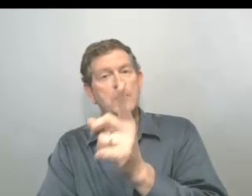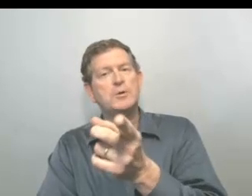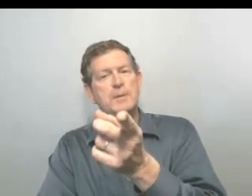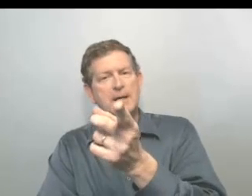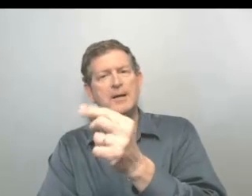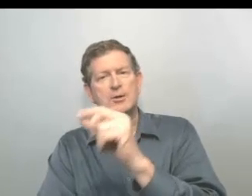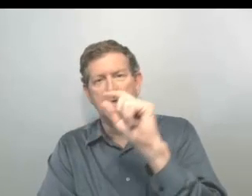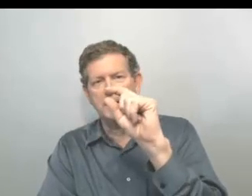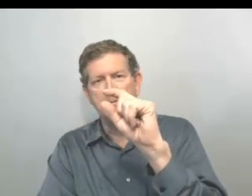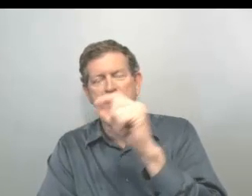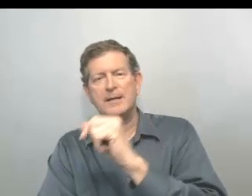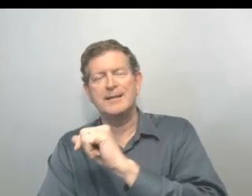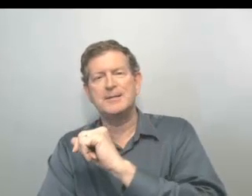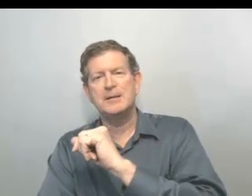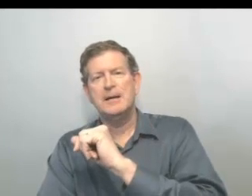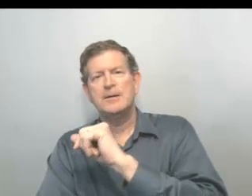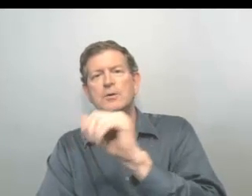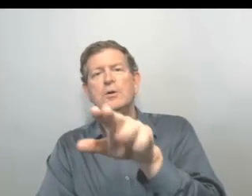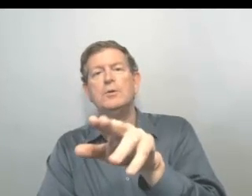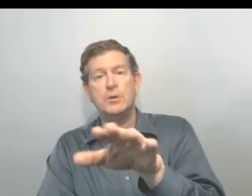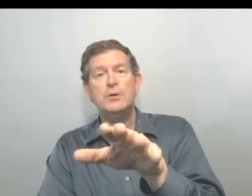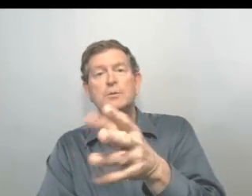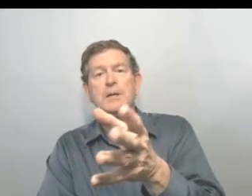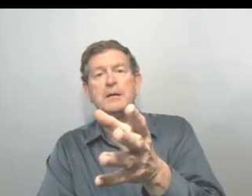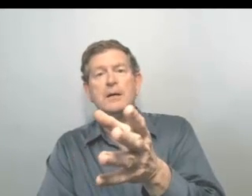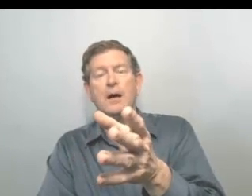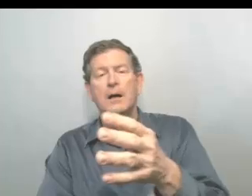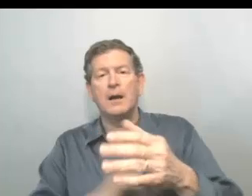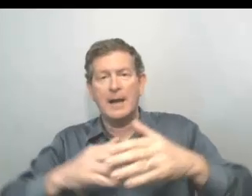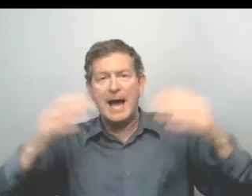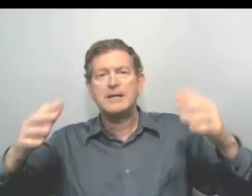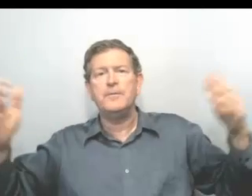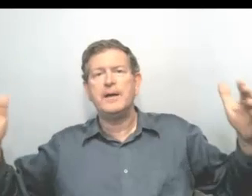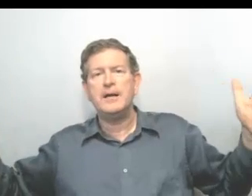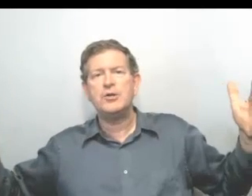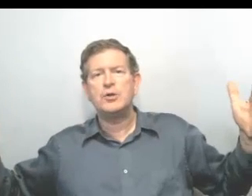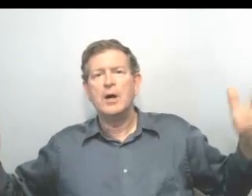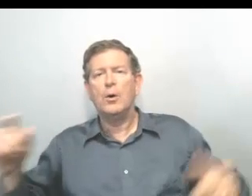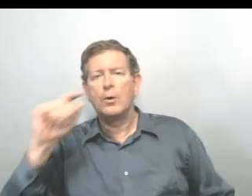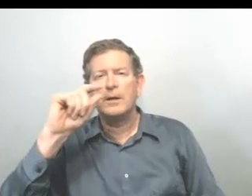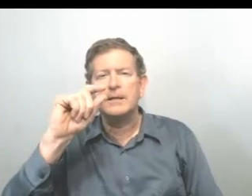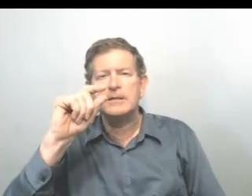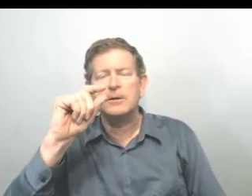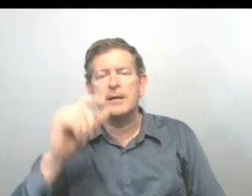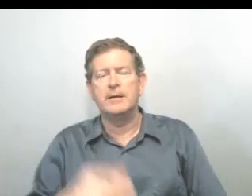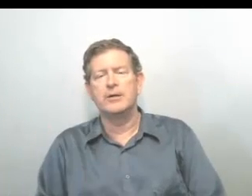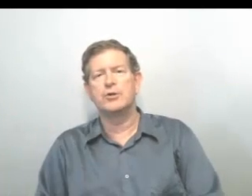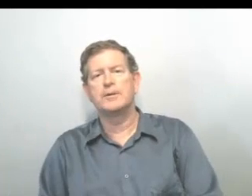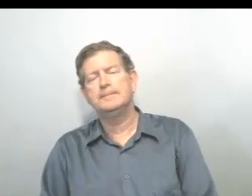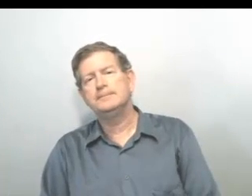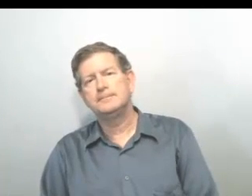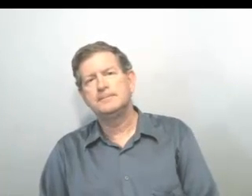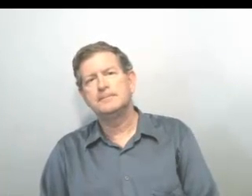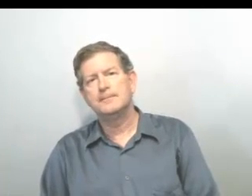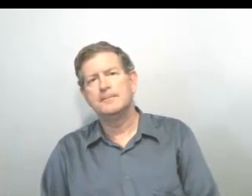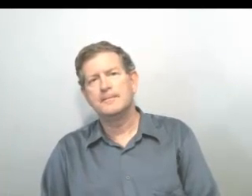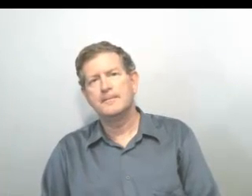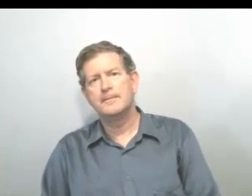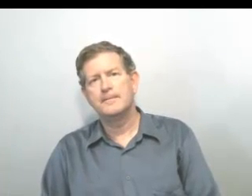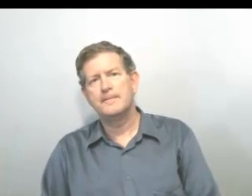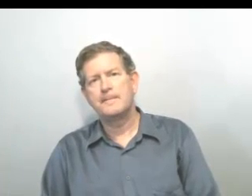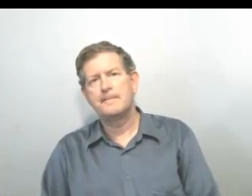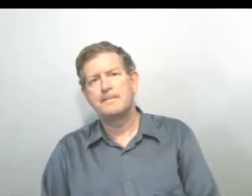I know you speak English, a little bit at least. So do you speak a lot of English or a little English?